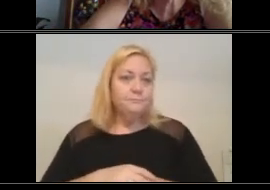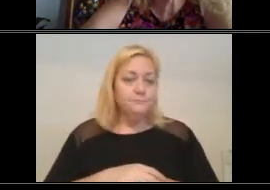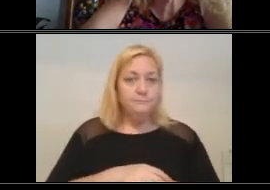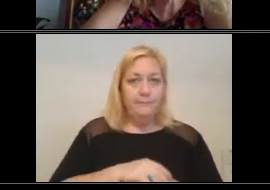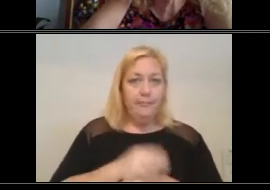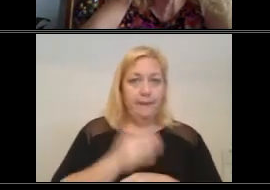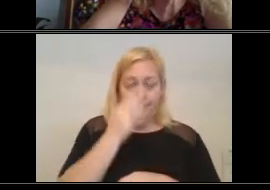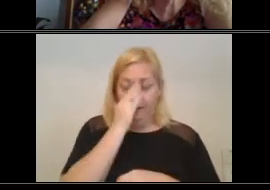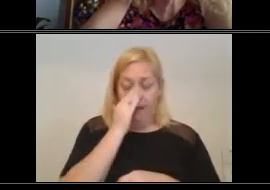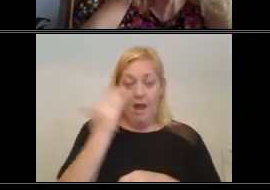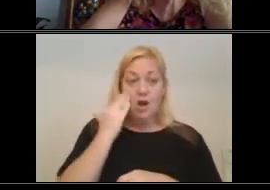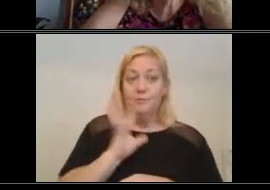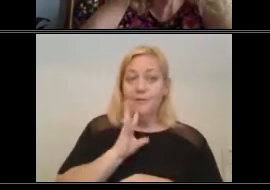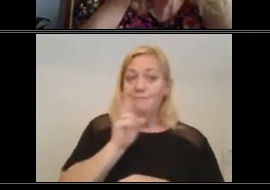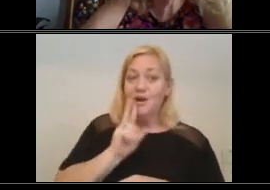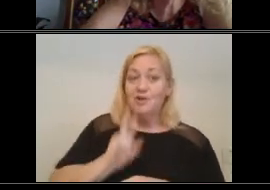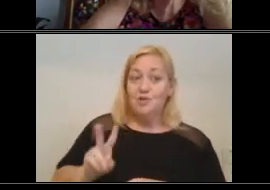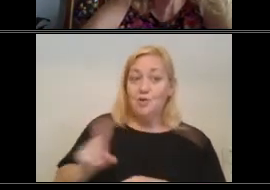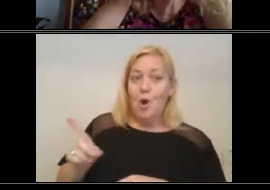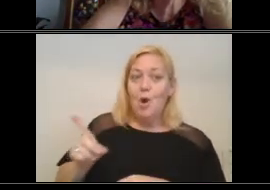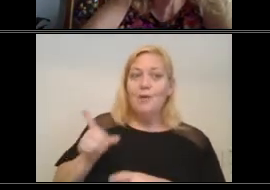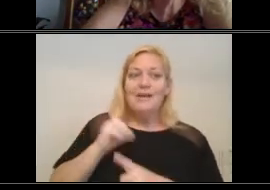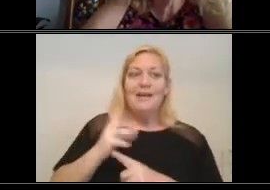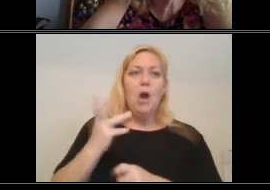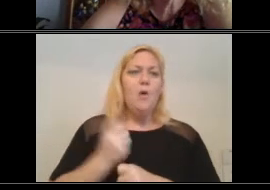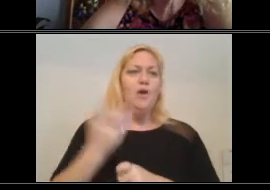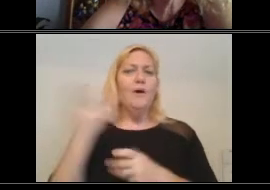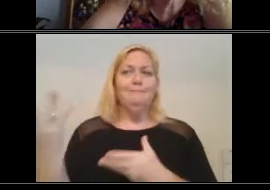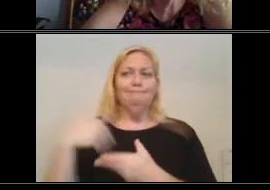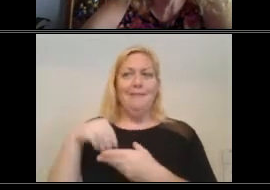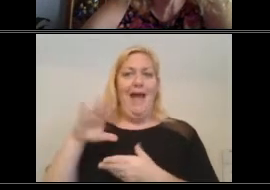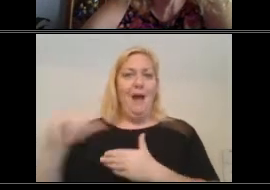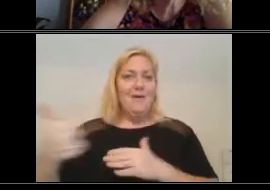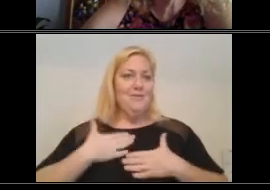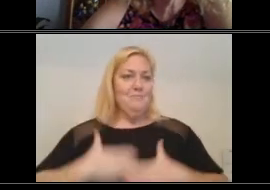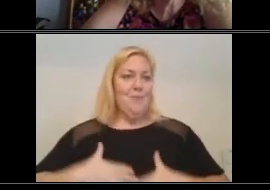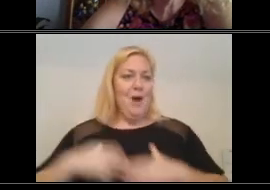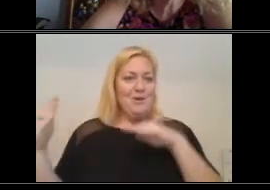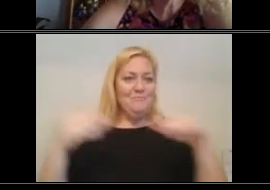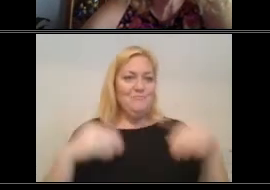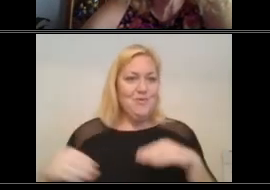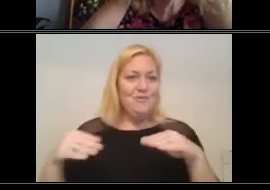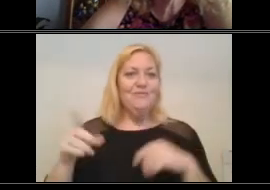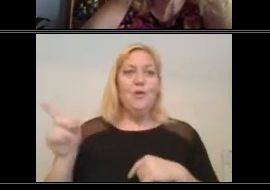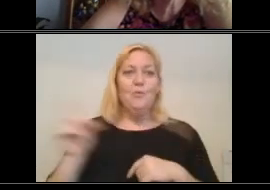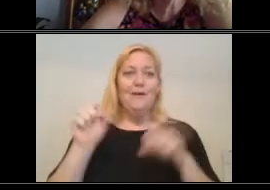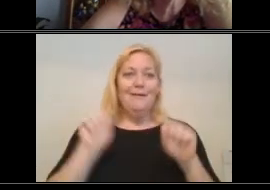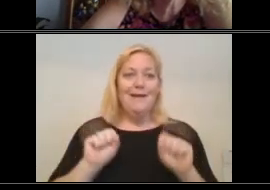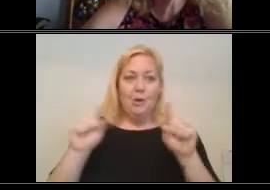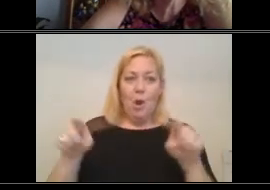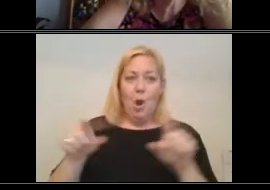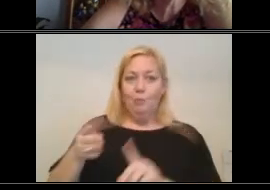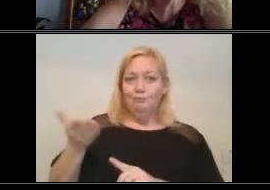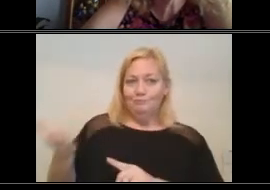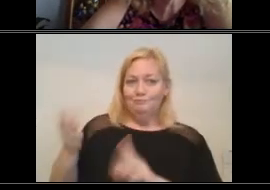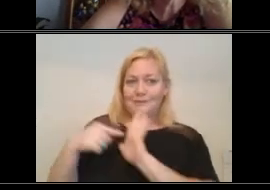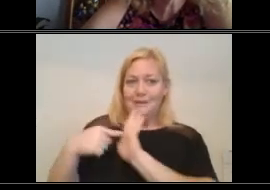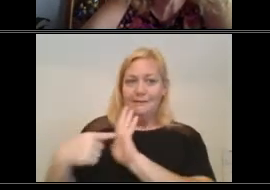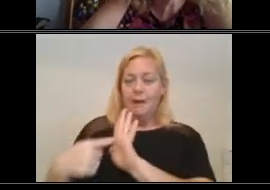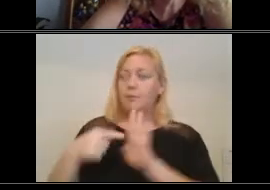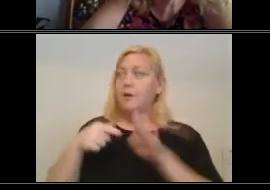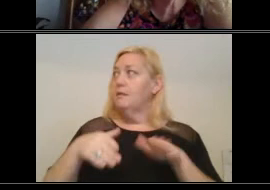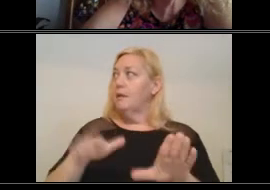for thinking of my 2-year-old, he definitely always wants a say on how his body moves and where it can go. So let me